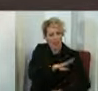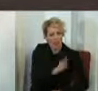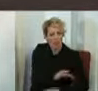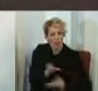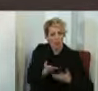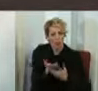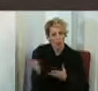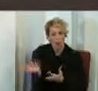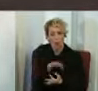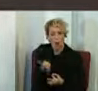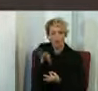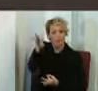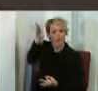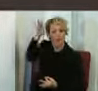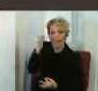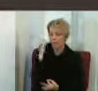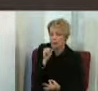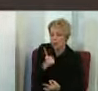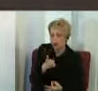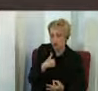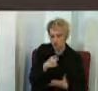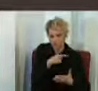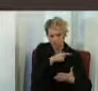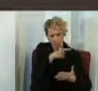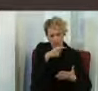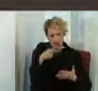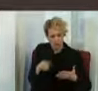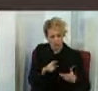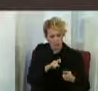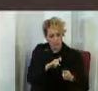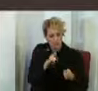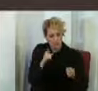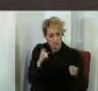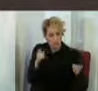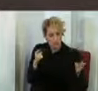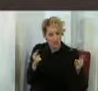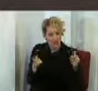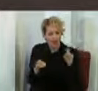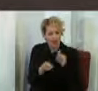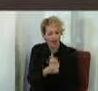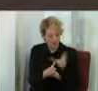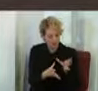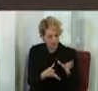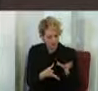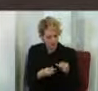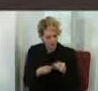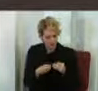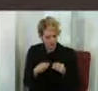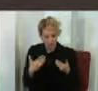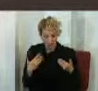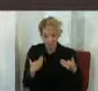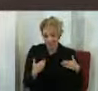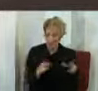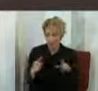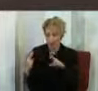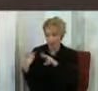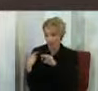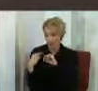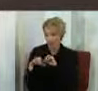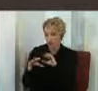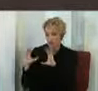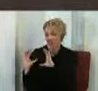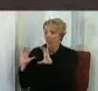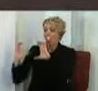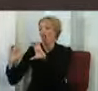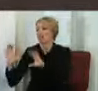Spirit when we don't subscribe our lives to these changes and to these transformations, and we abdicate that responsibility to somebody else